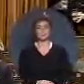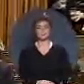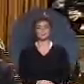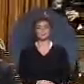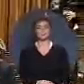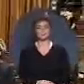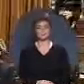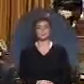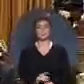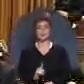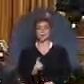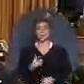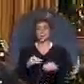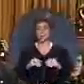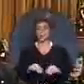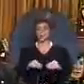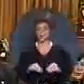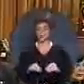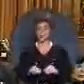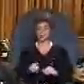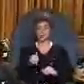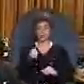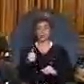Mr. Speaker, yesterday the Prime Minister